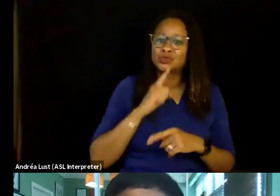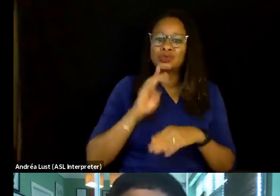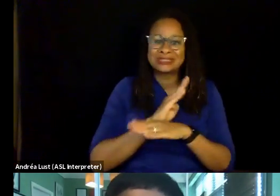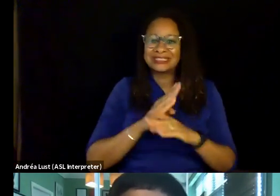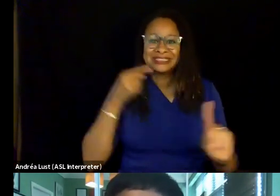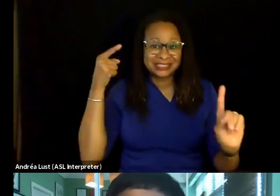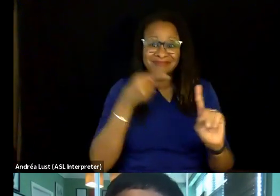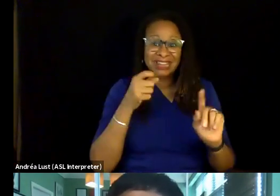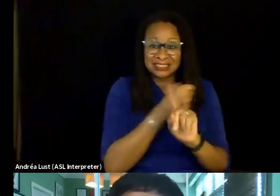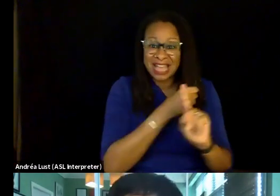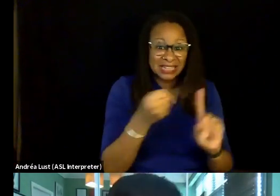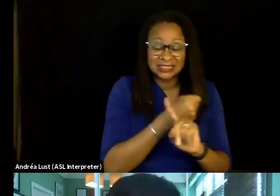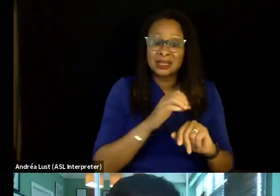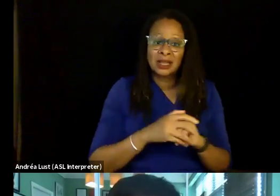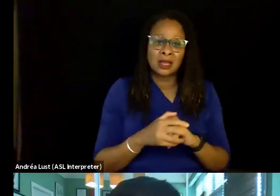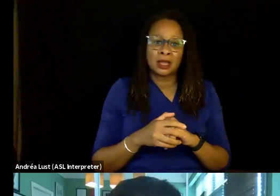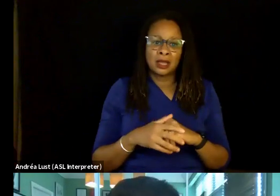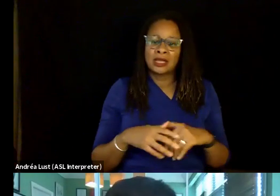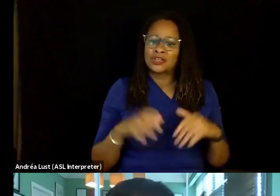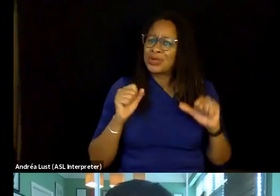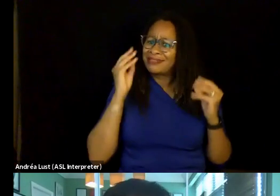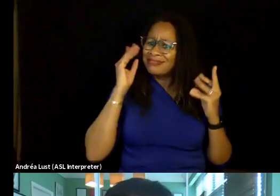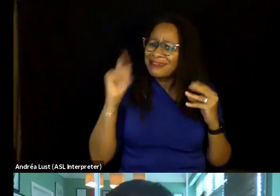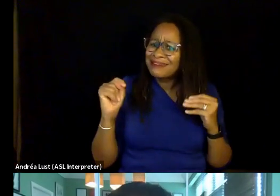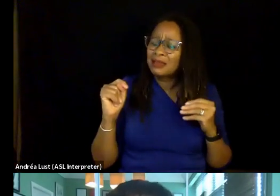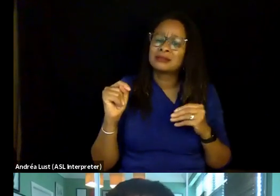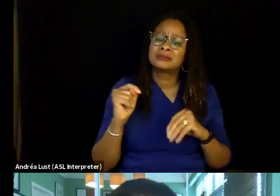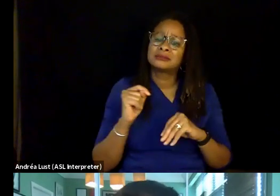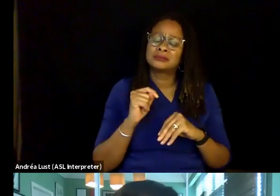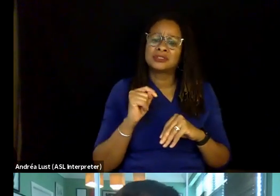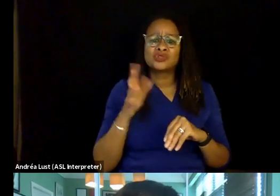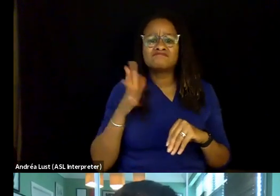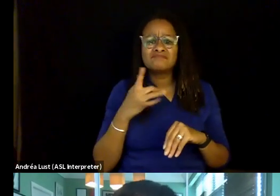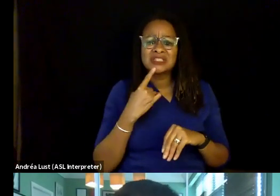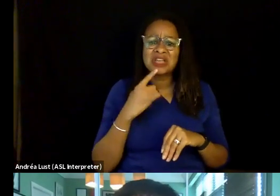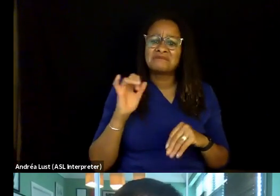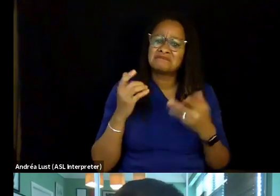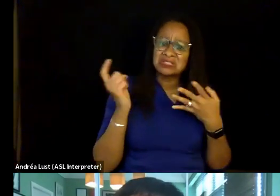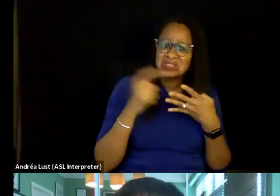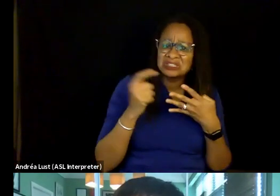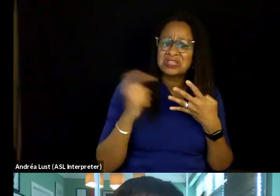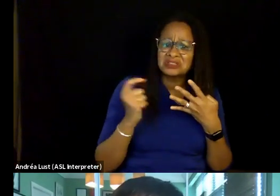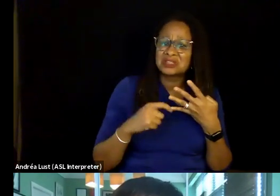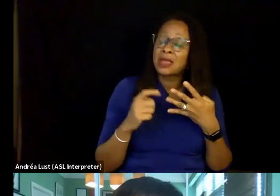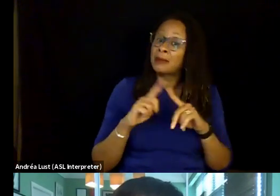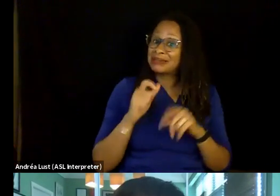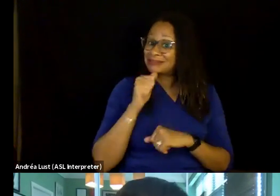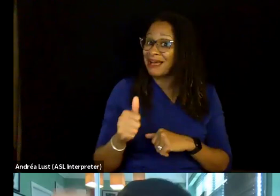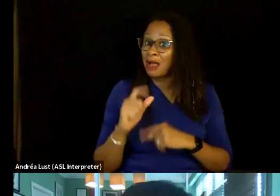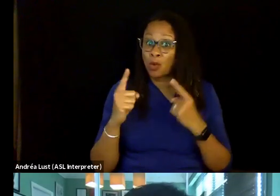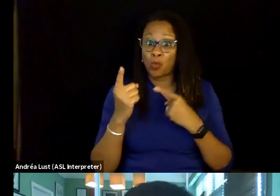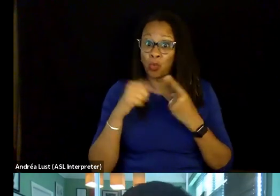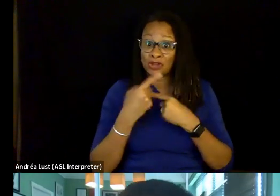kind of, you know, you can kind of think of, you can kind of say, oh, well, it's this, but it's not. When you're under attack, that's